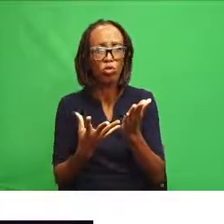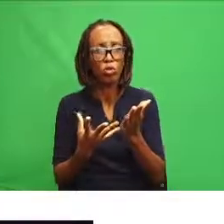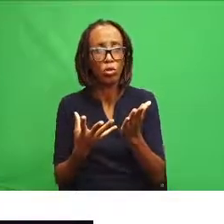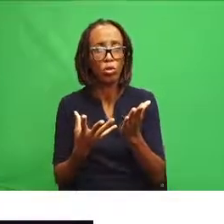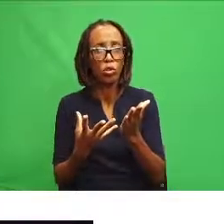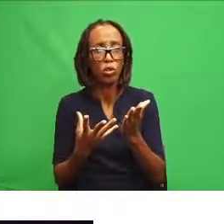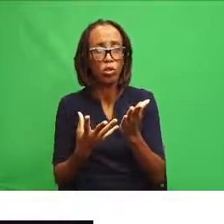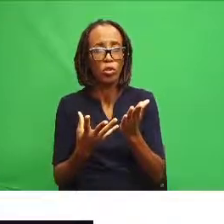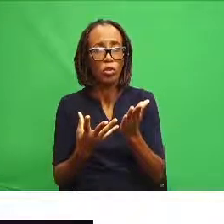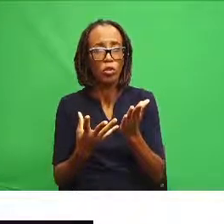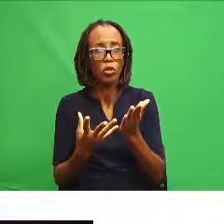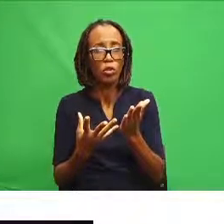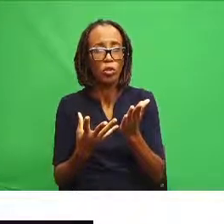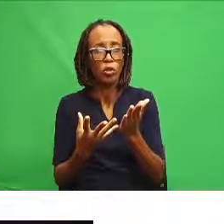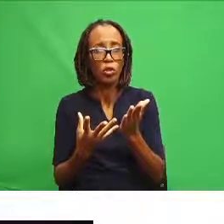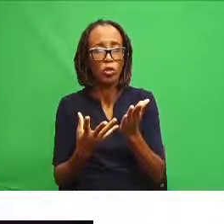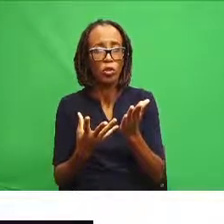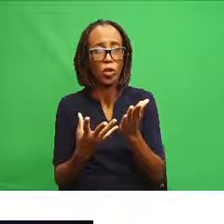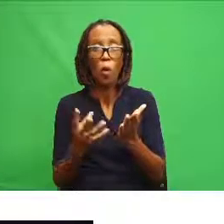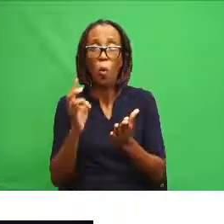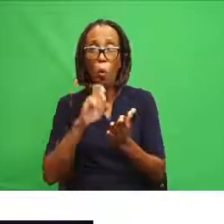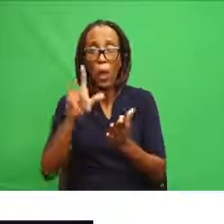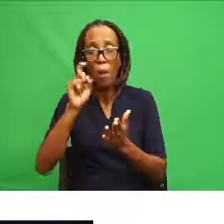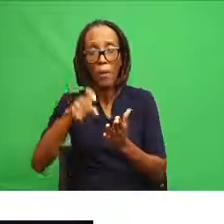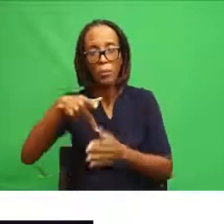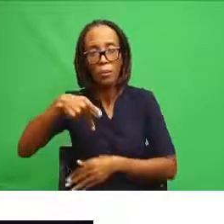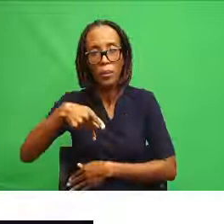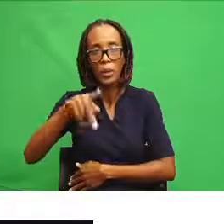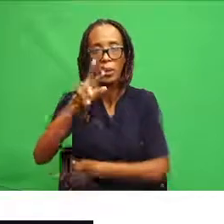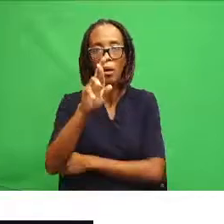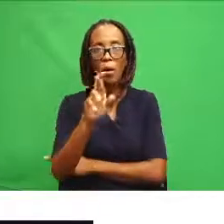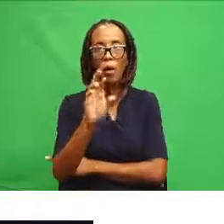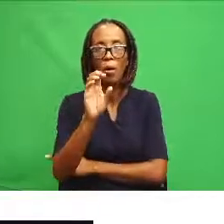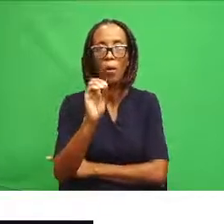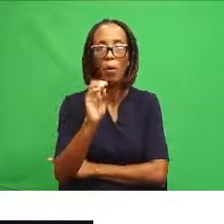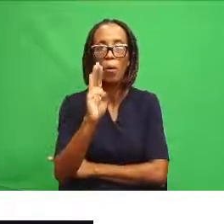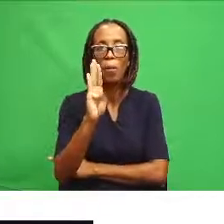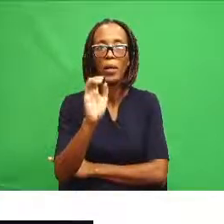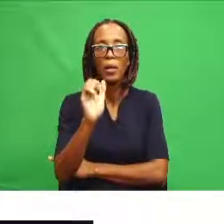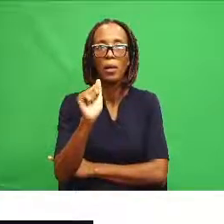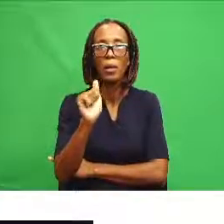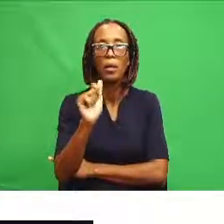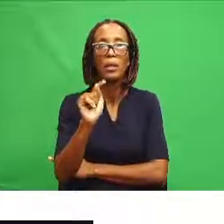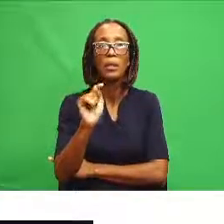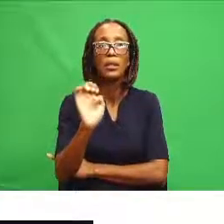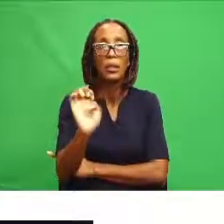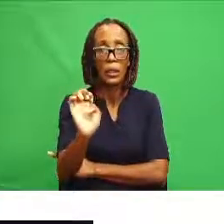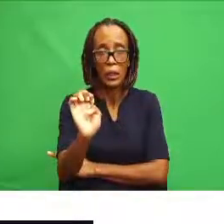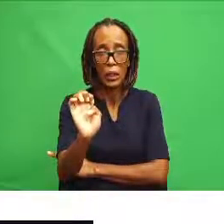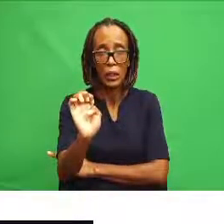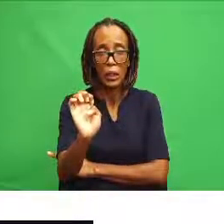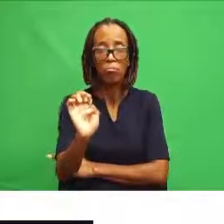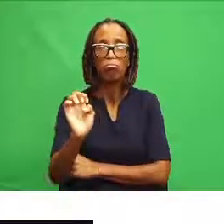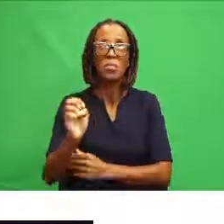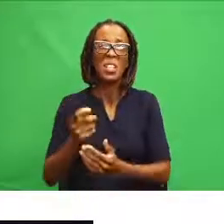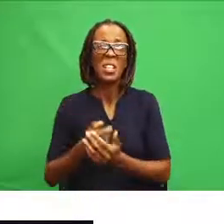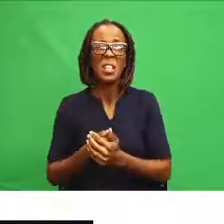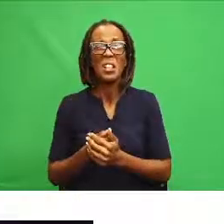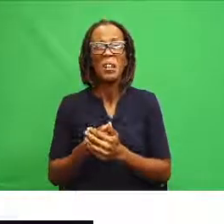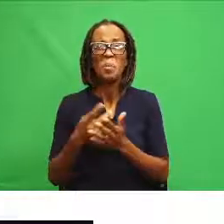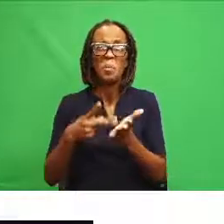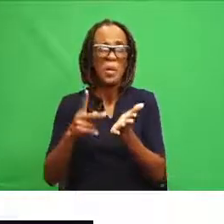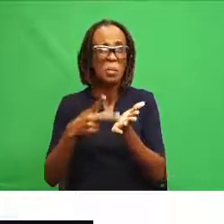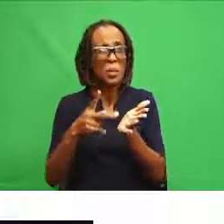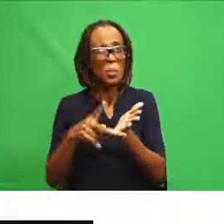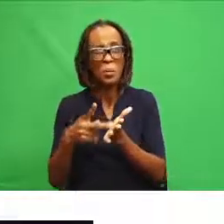death, that will has to be probated. It has to go through a probate process. And the legal fees and other